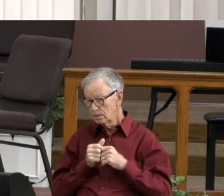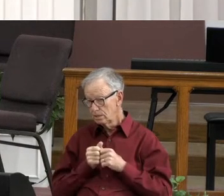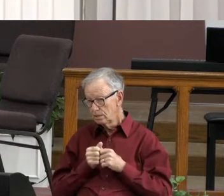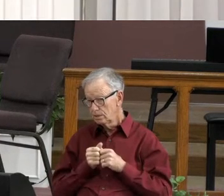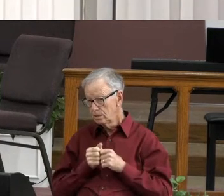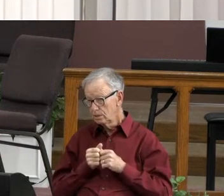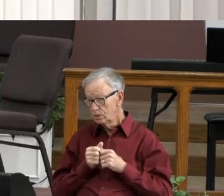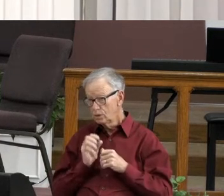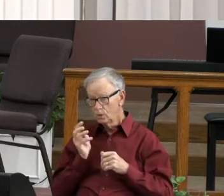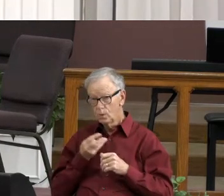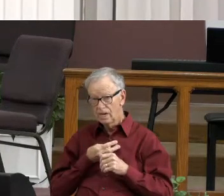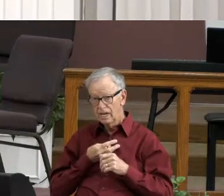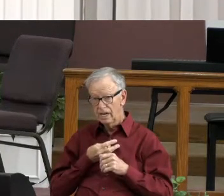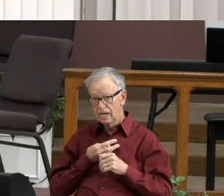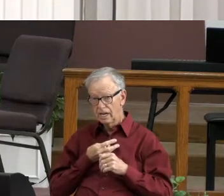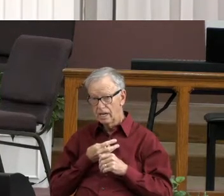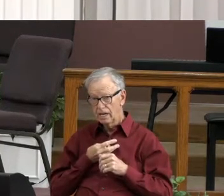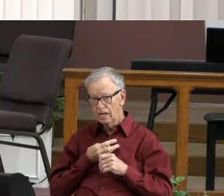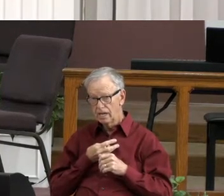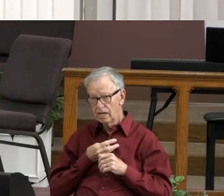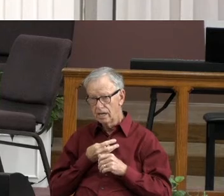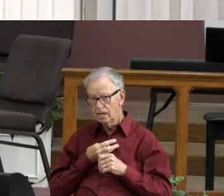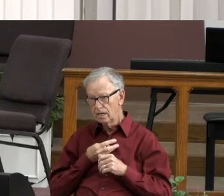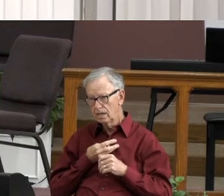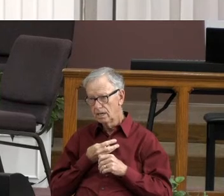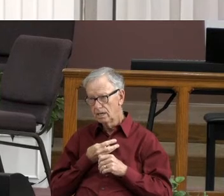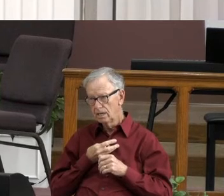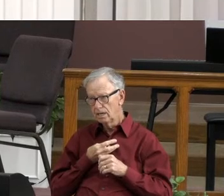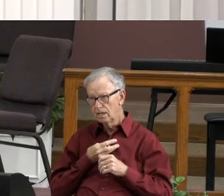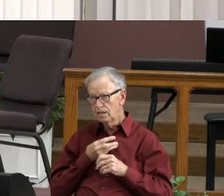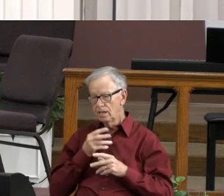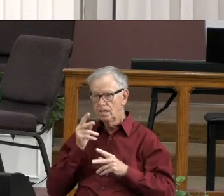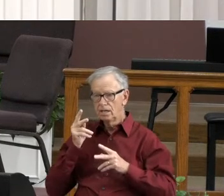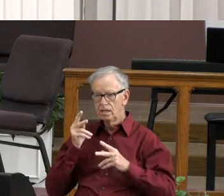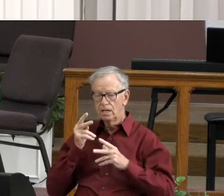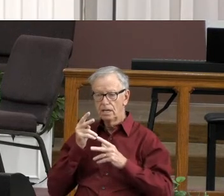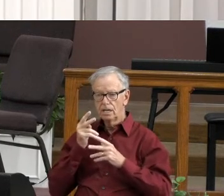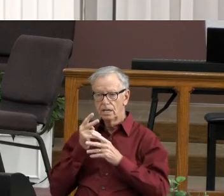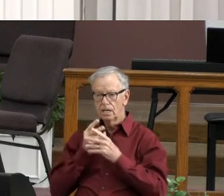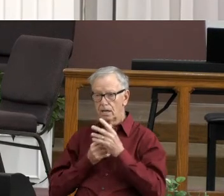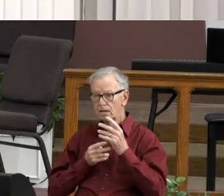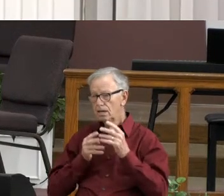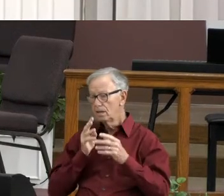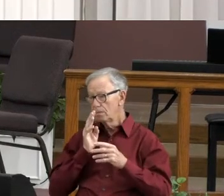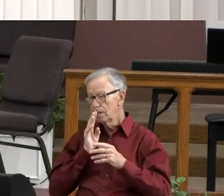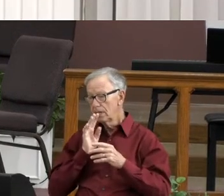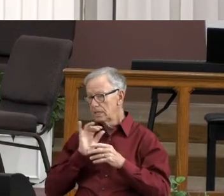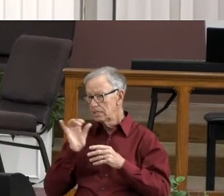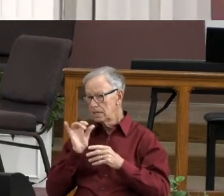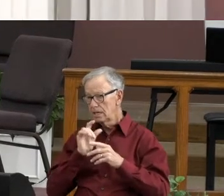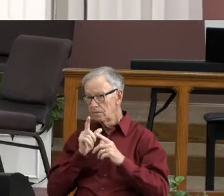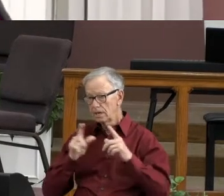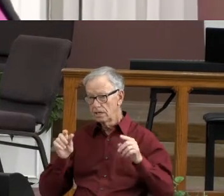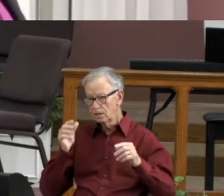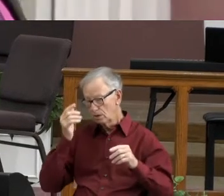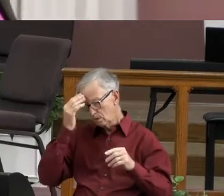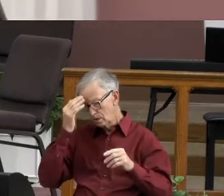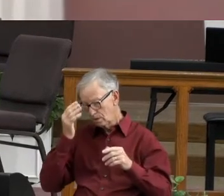Because we have problems communicating, even speaking the same language, of knowing what each other actually